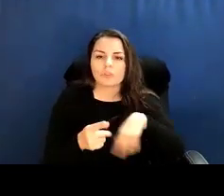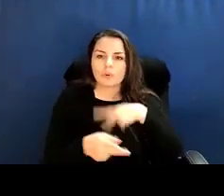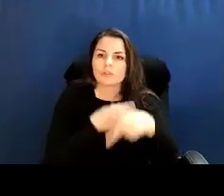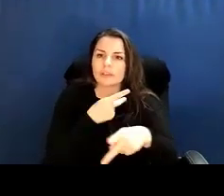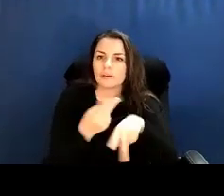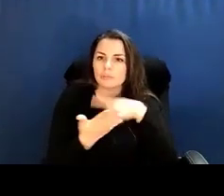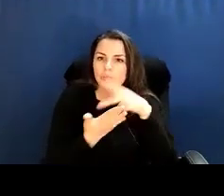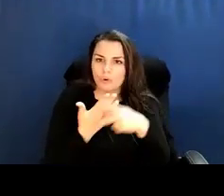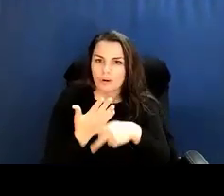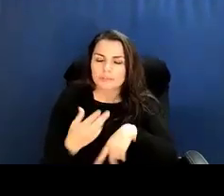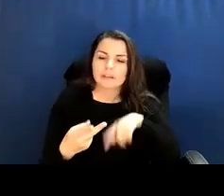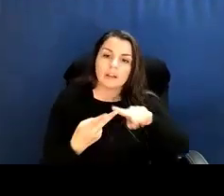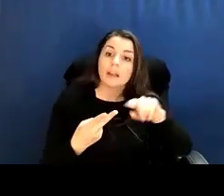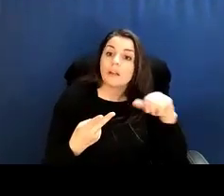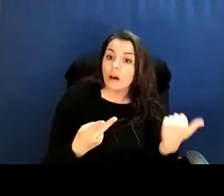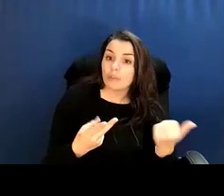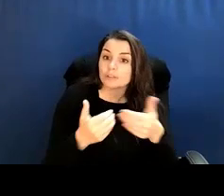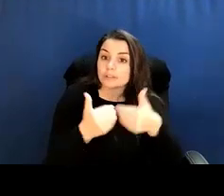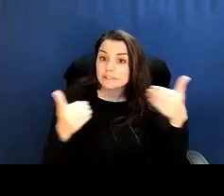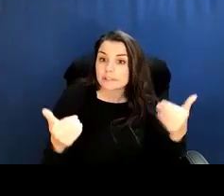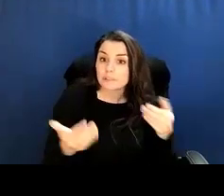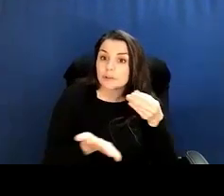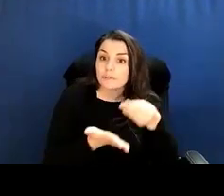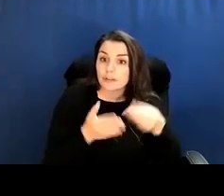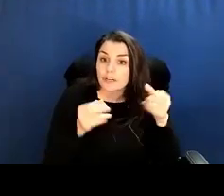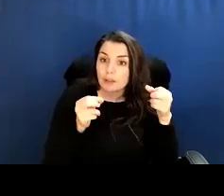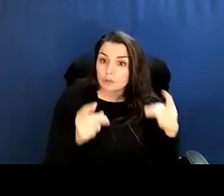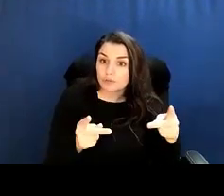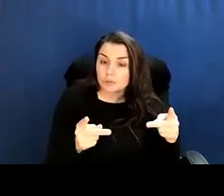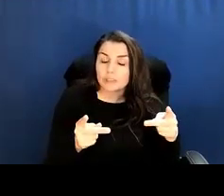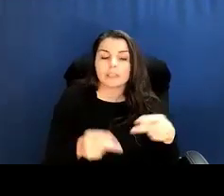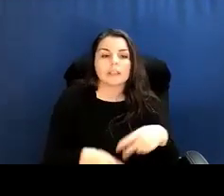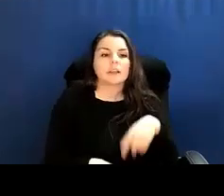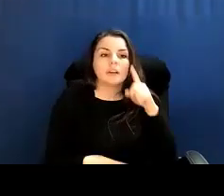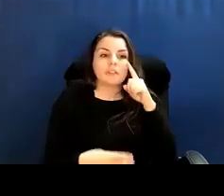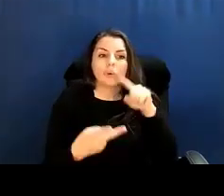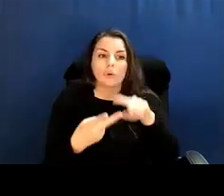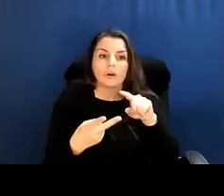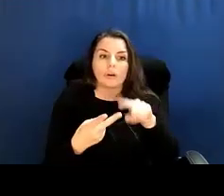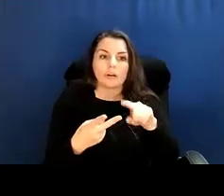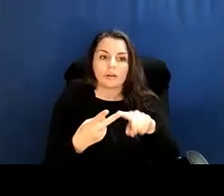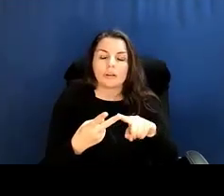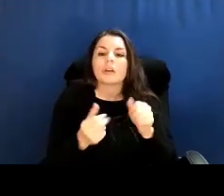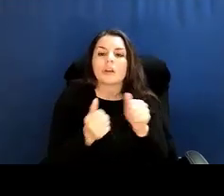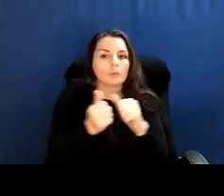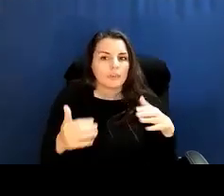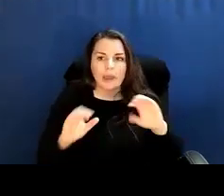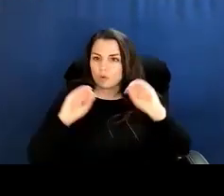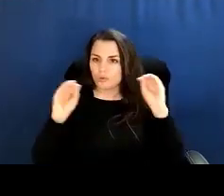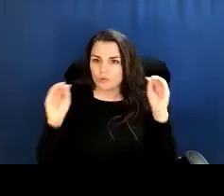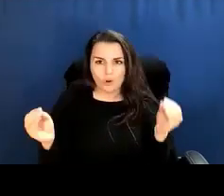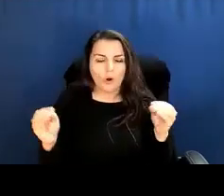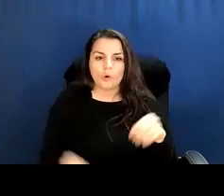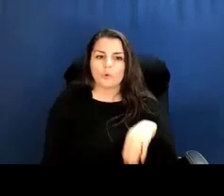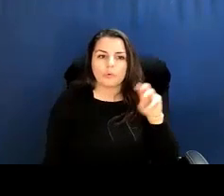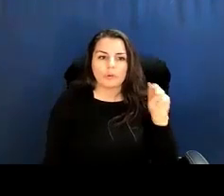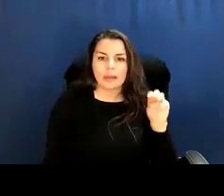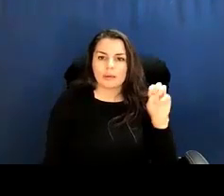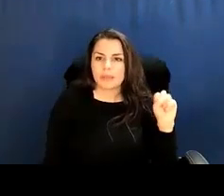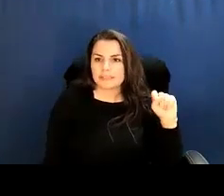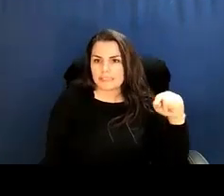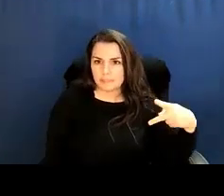that. And then there's a separate funding opportunity for institutions without MSTP program. You